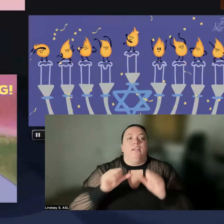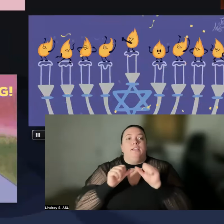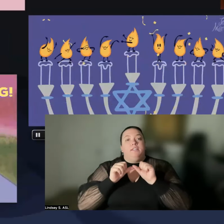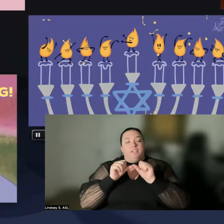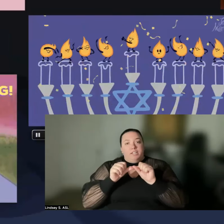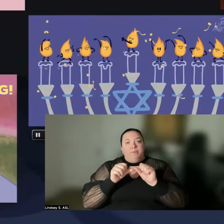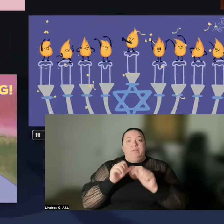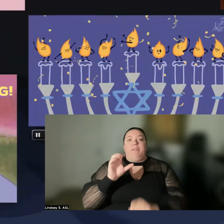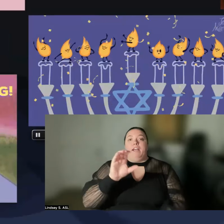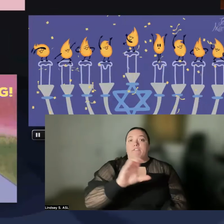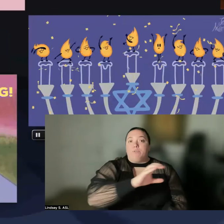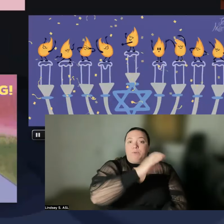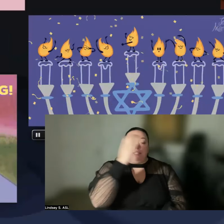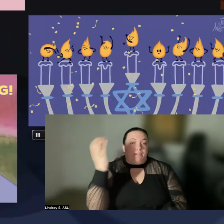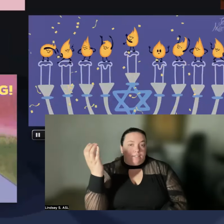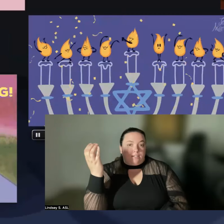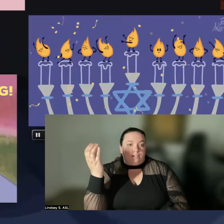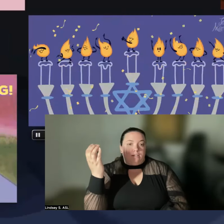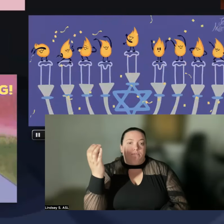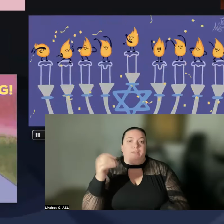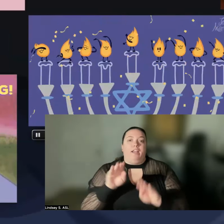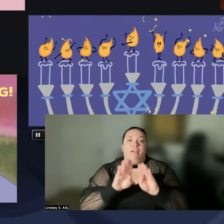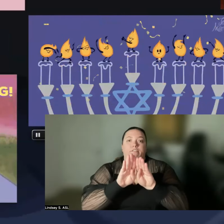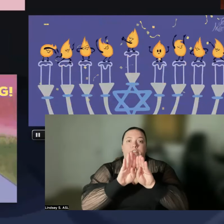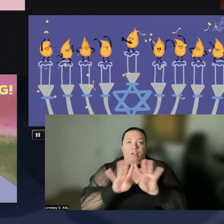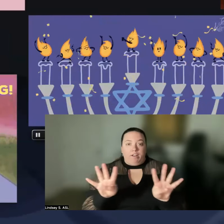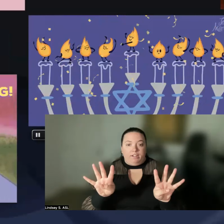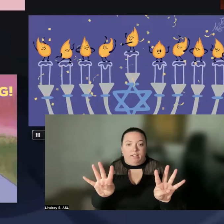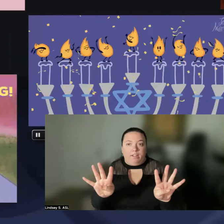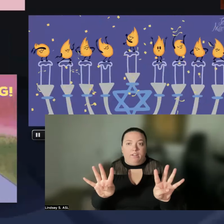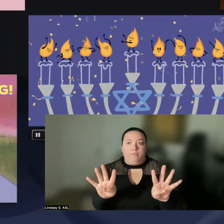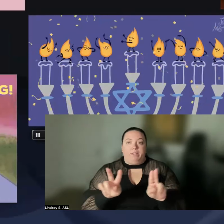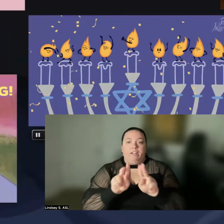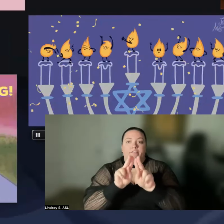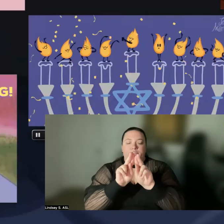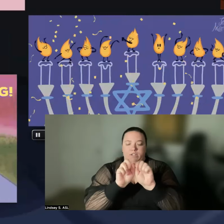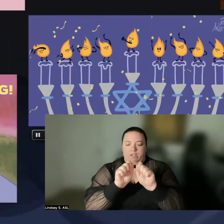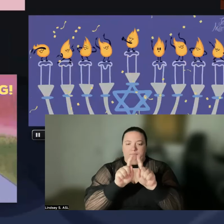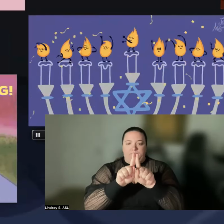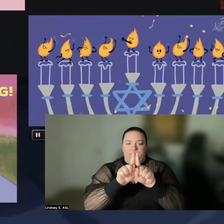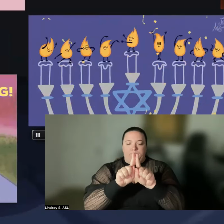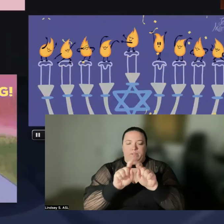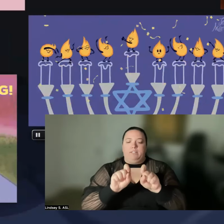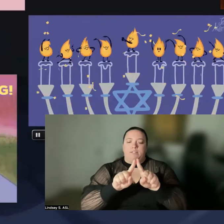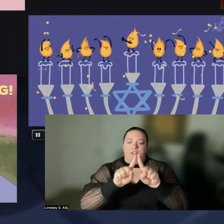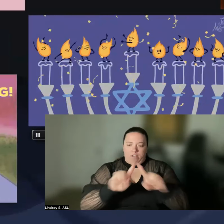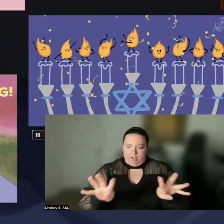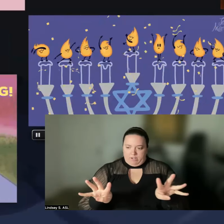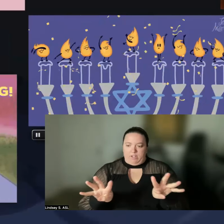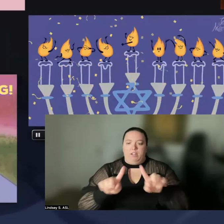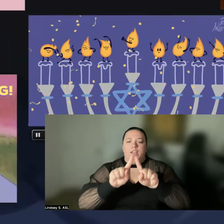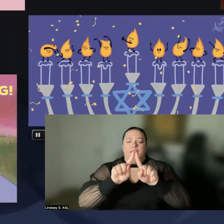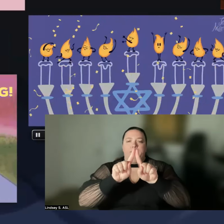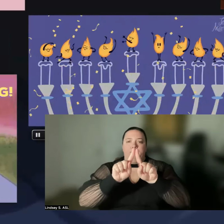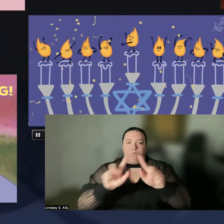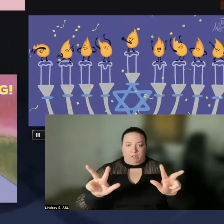Okay, continuing, we have Christmas, we have Hanukkah, we have it's